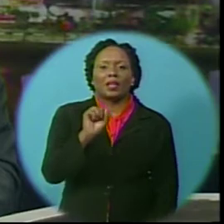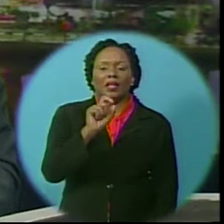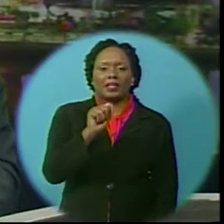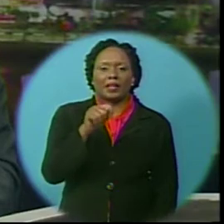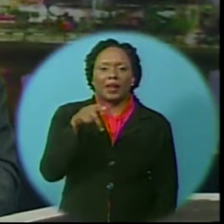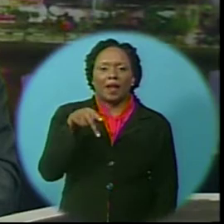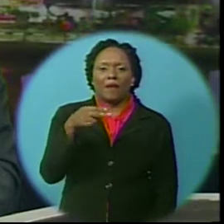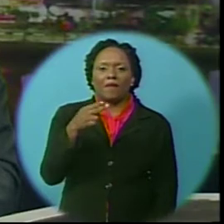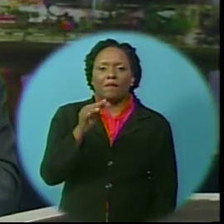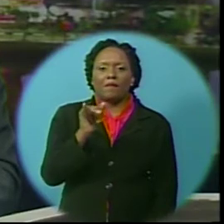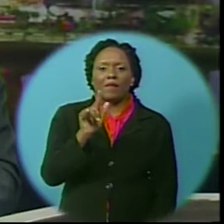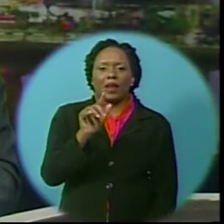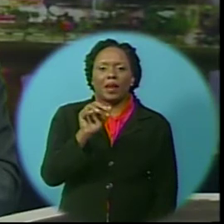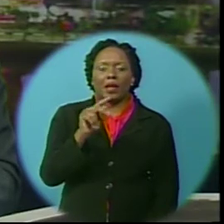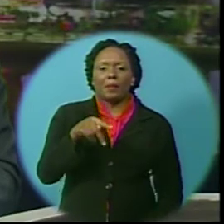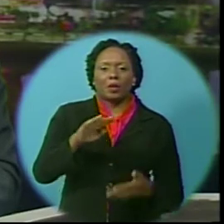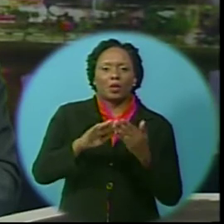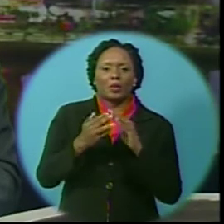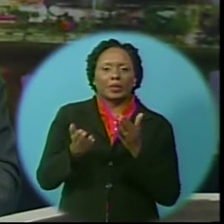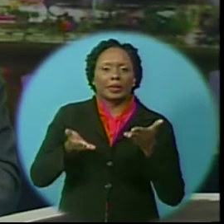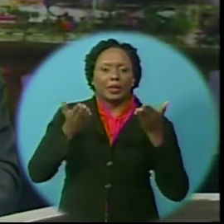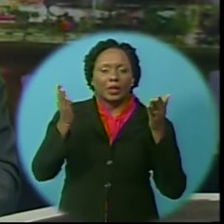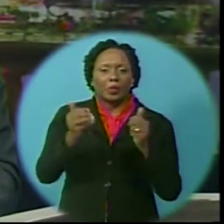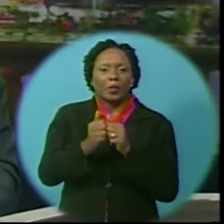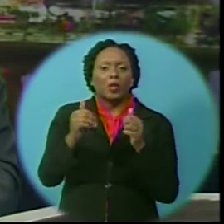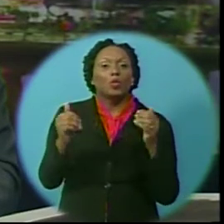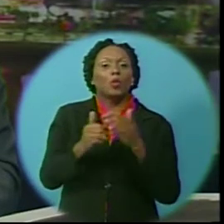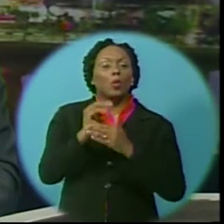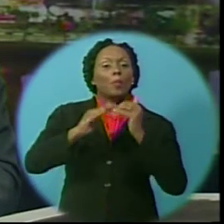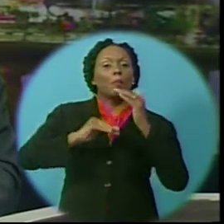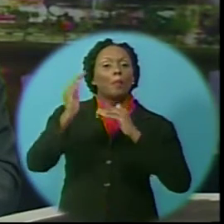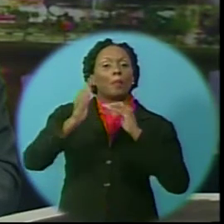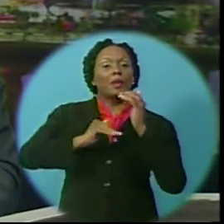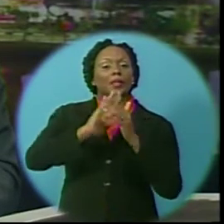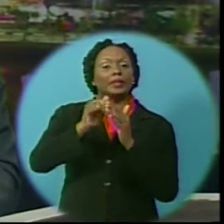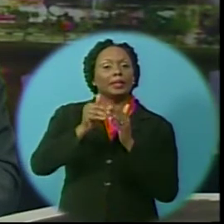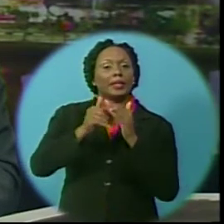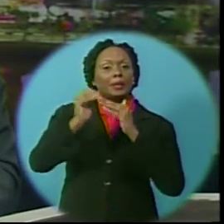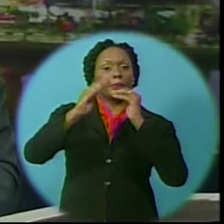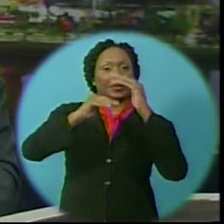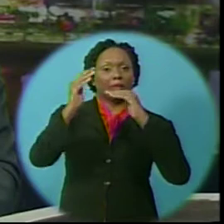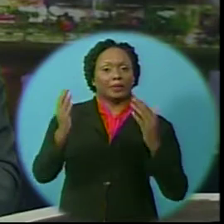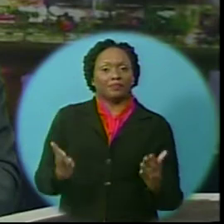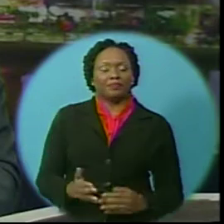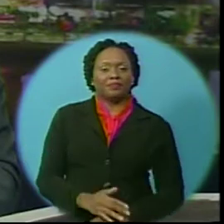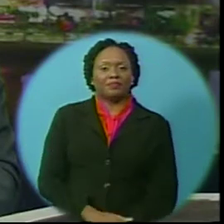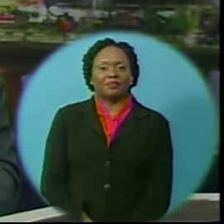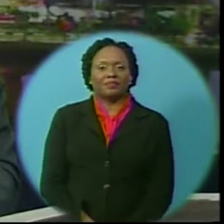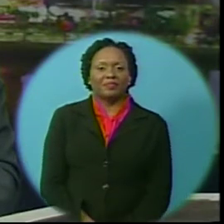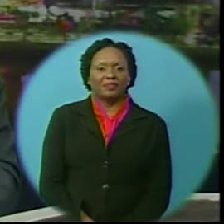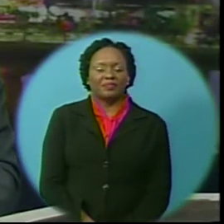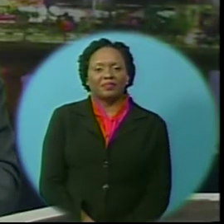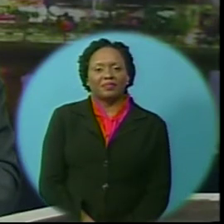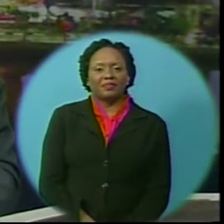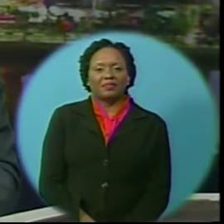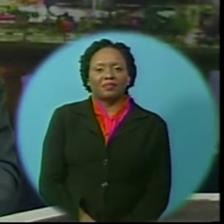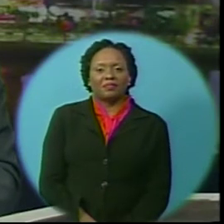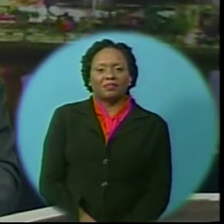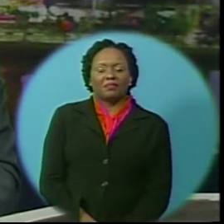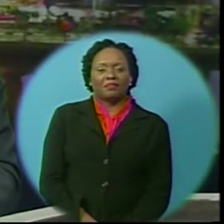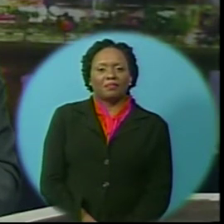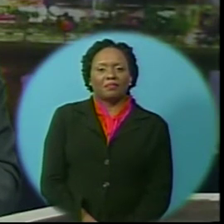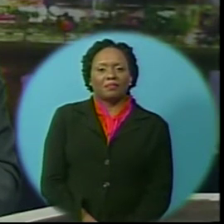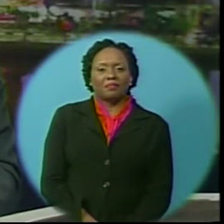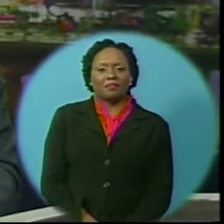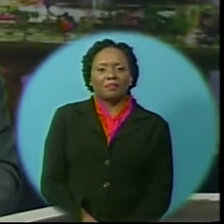A St. Philip community has been presented with a newly built multi-purpose centre. A 2-story pavilion is now open for use at the